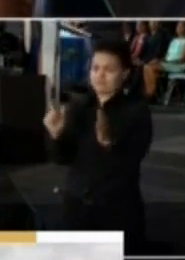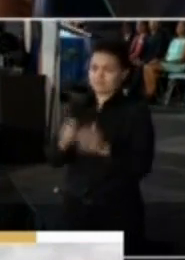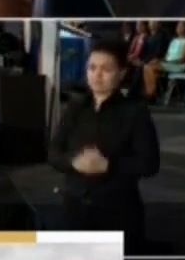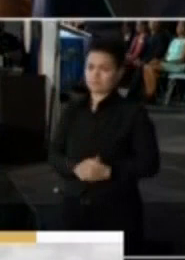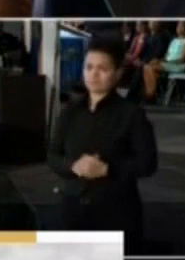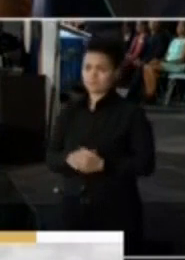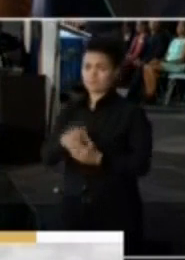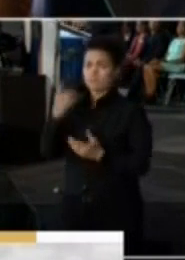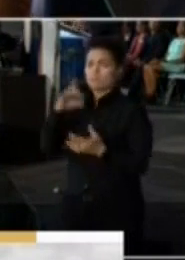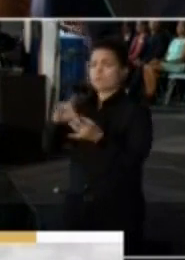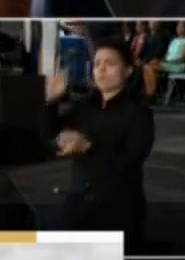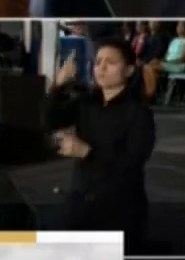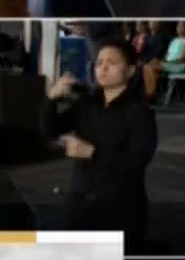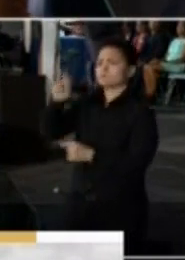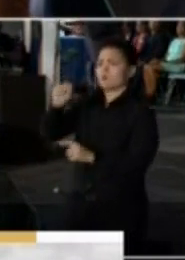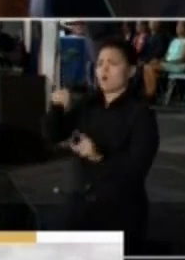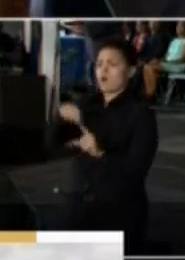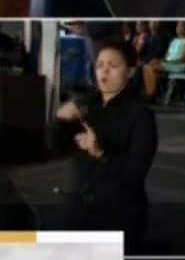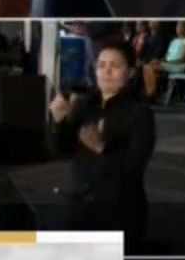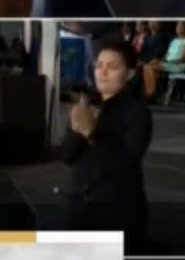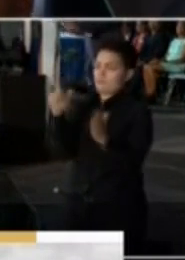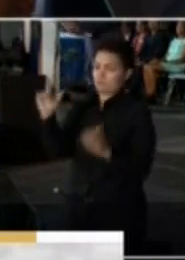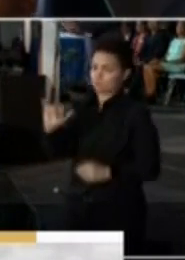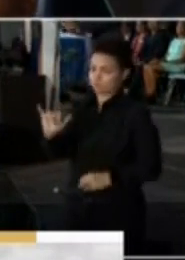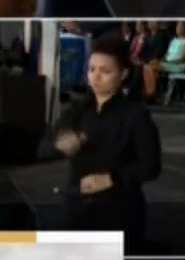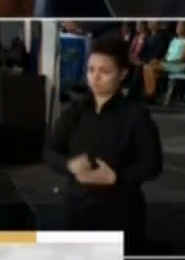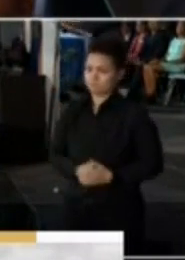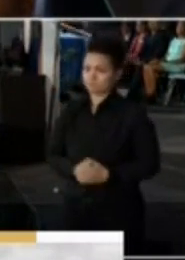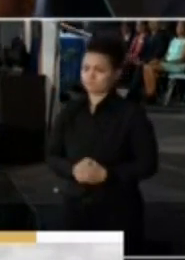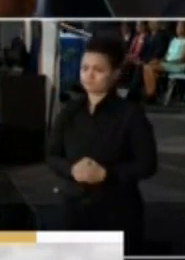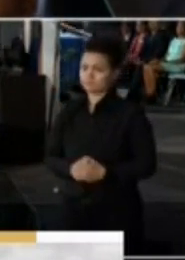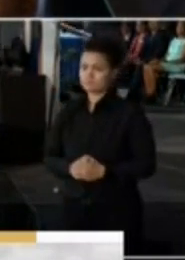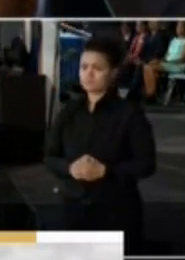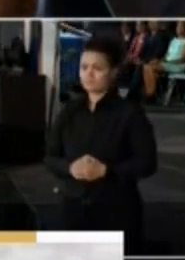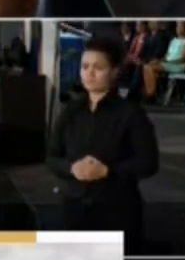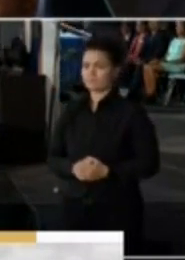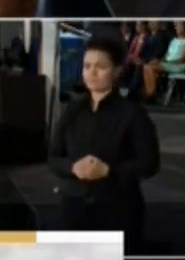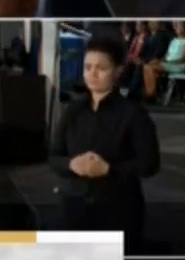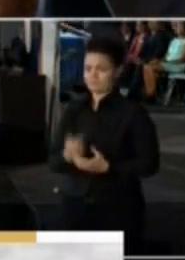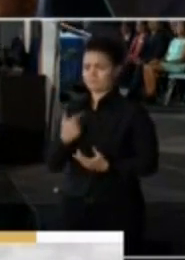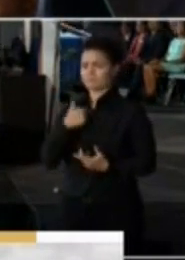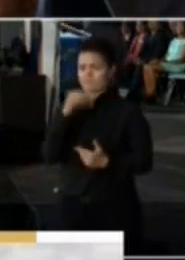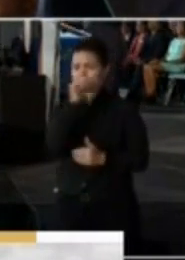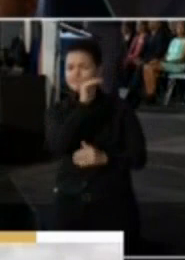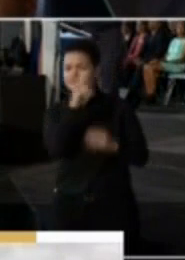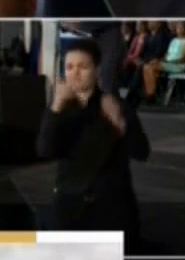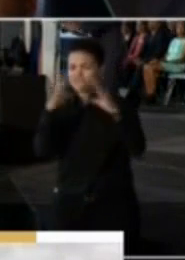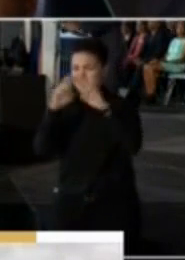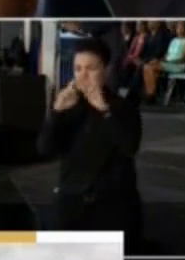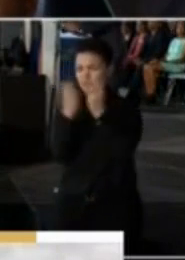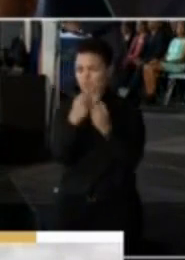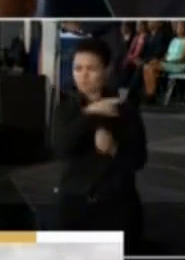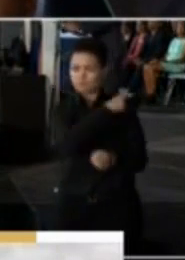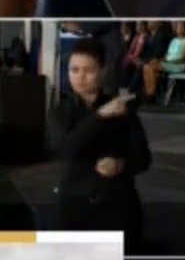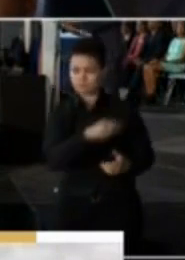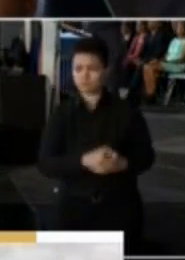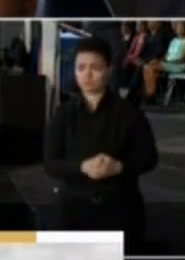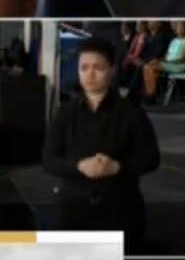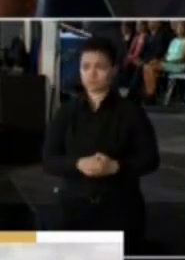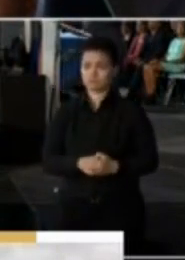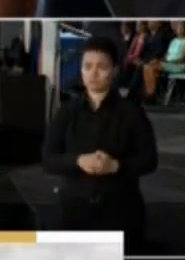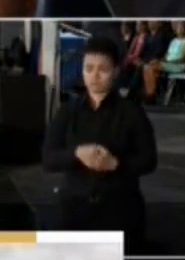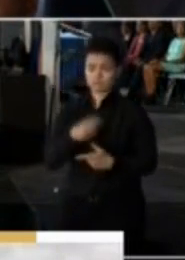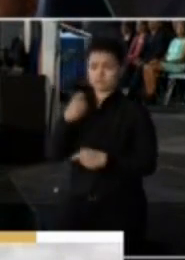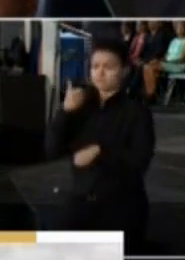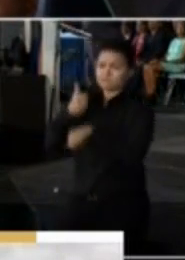new partnership with the U.S. Attorney to prosecute violent felons found with guns in violation of federal law. We're going